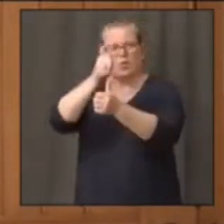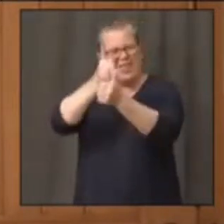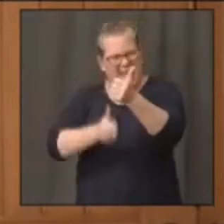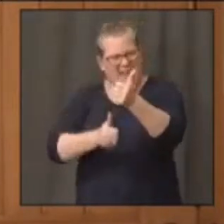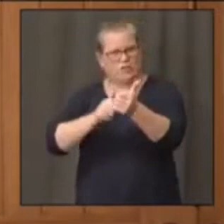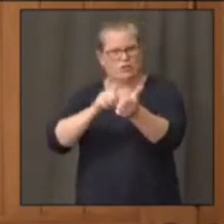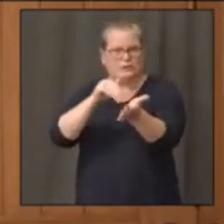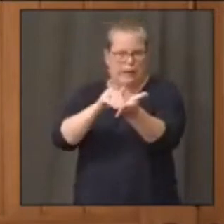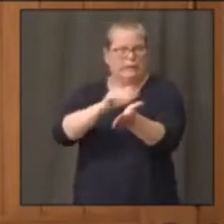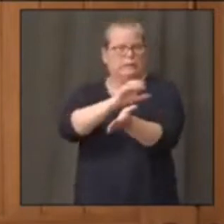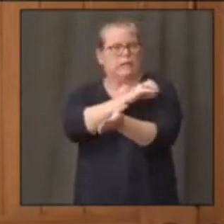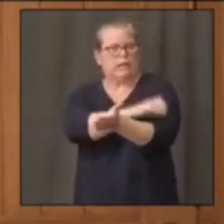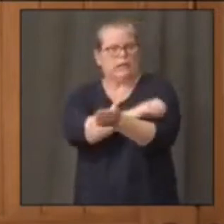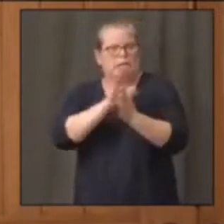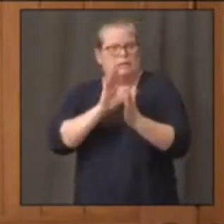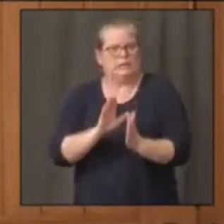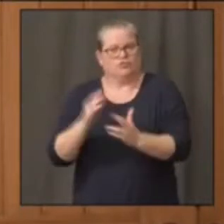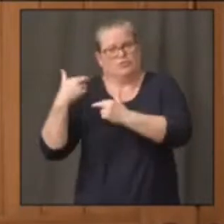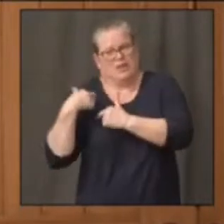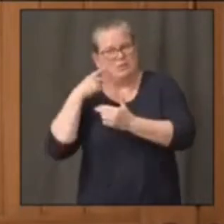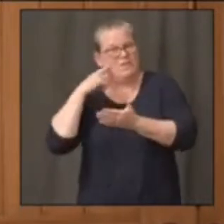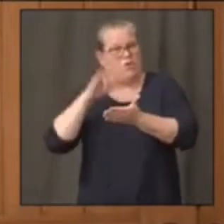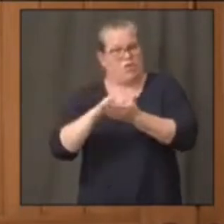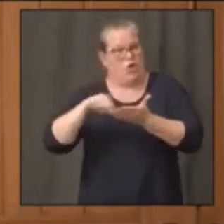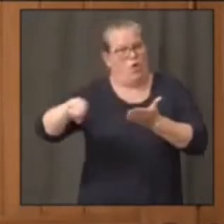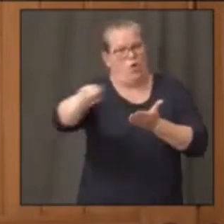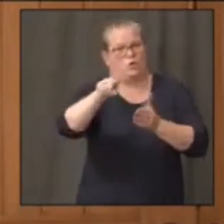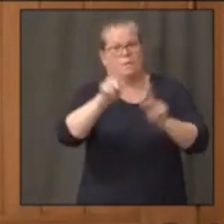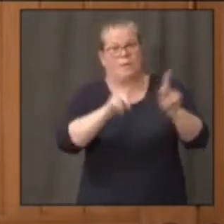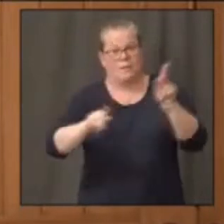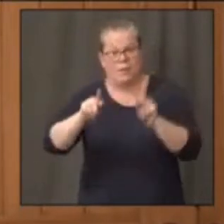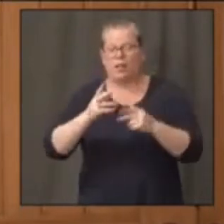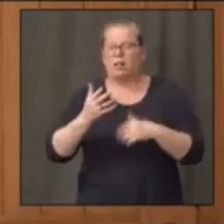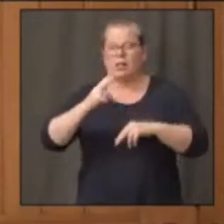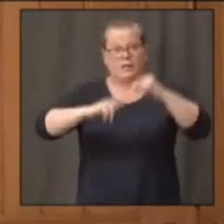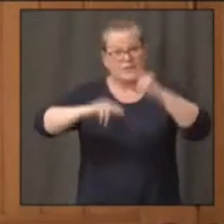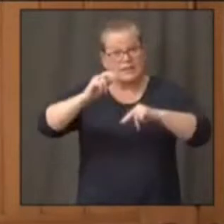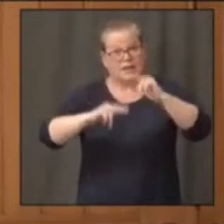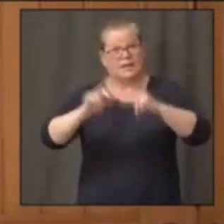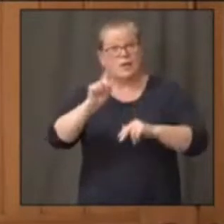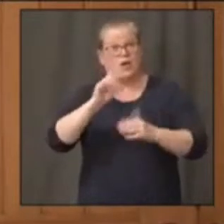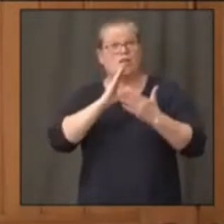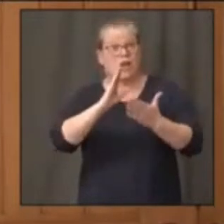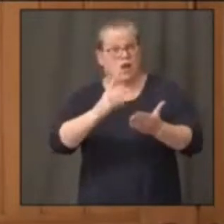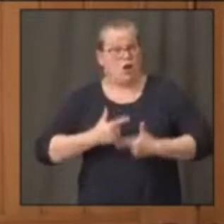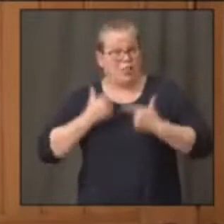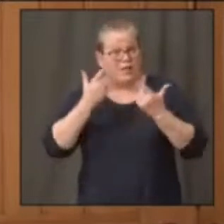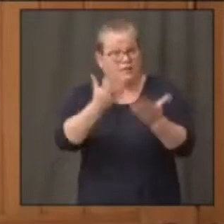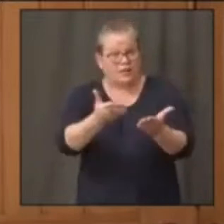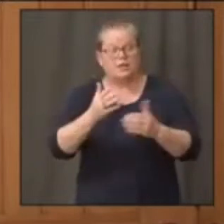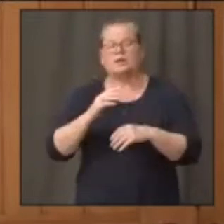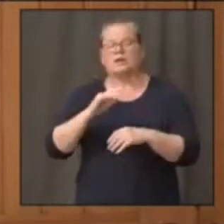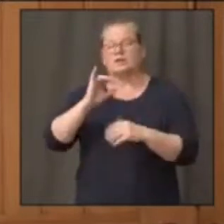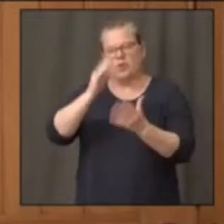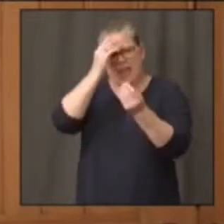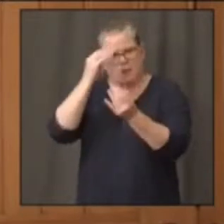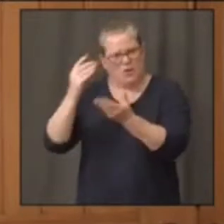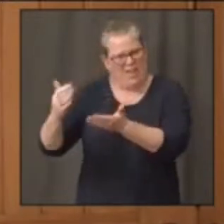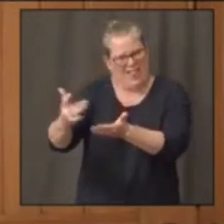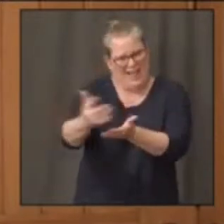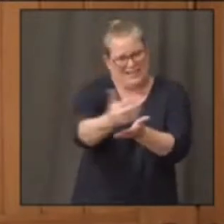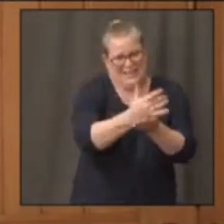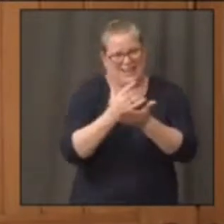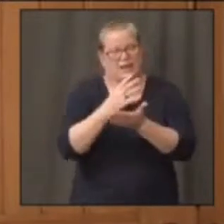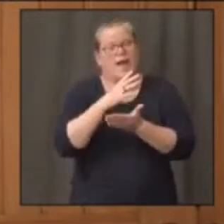including the facilities at which they're housed. They're compiling that data and they're providing tailored recommendations based